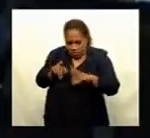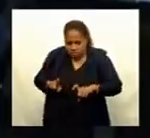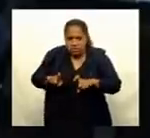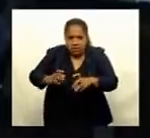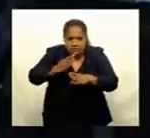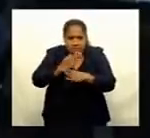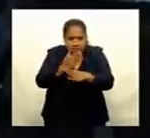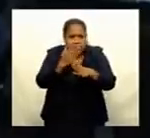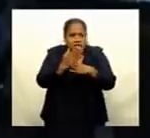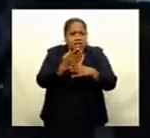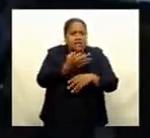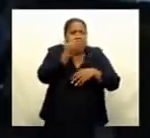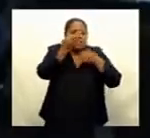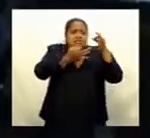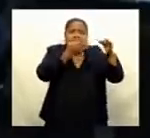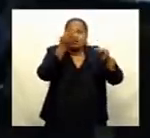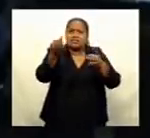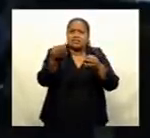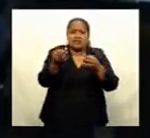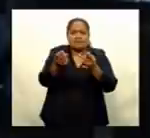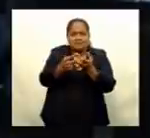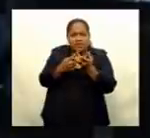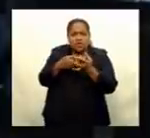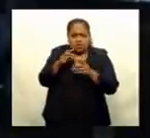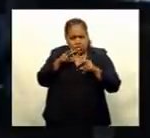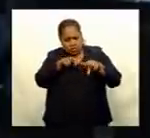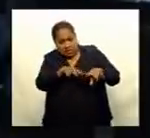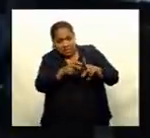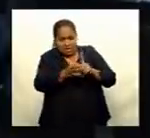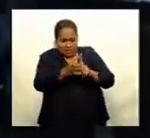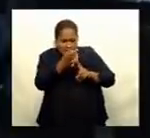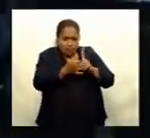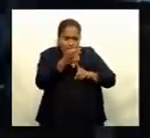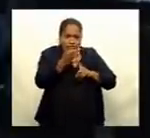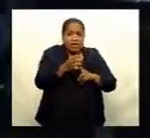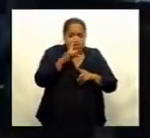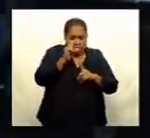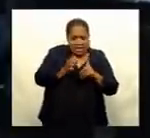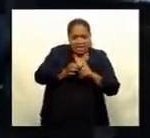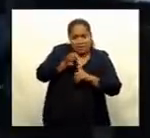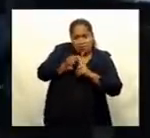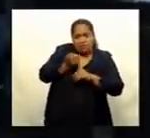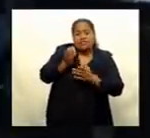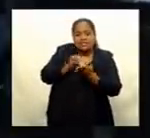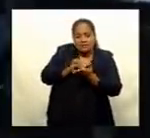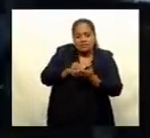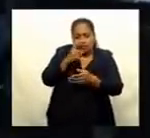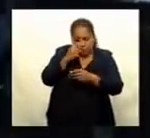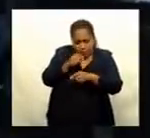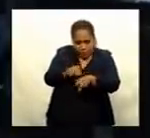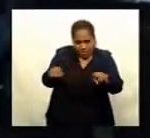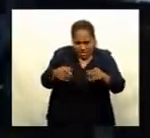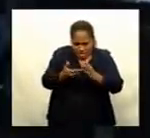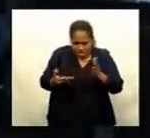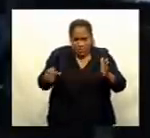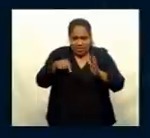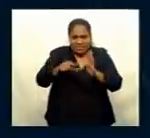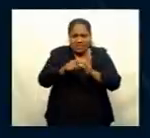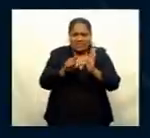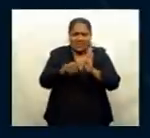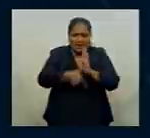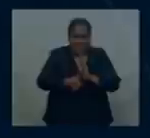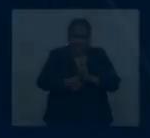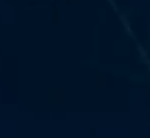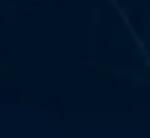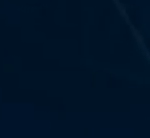to look at improving communication aspects so to improve services to people during this time. Lina Rees, FBC